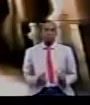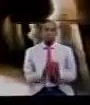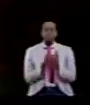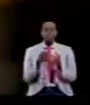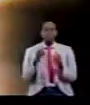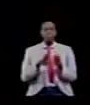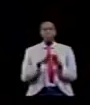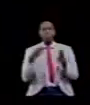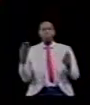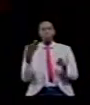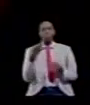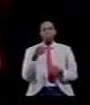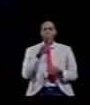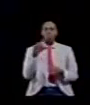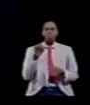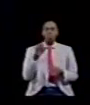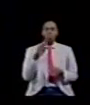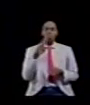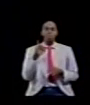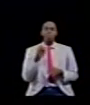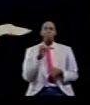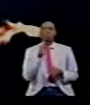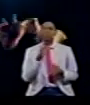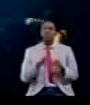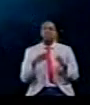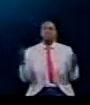That by the power in the blood of Jesus Christ,